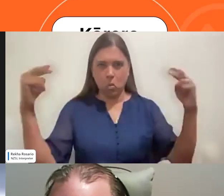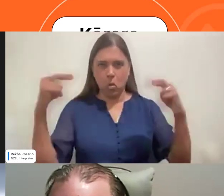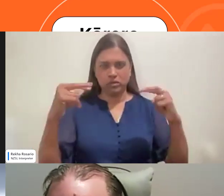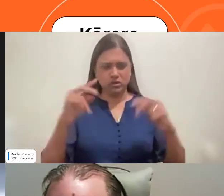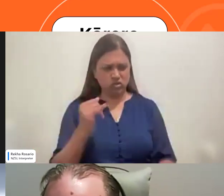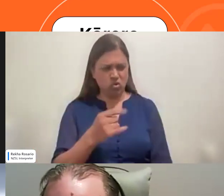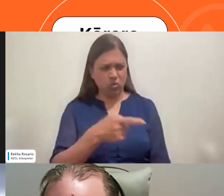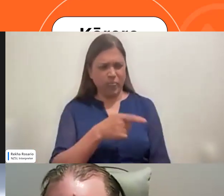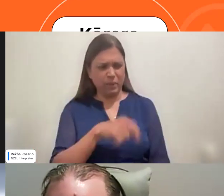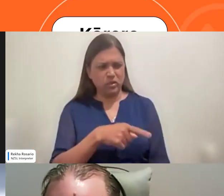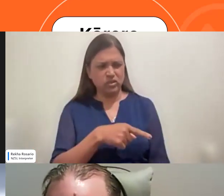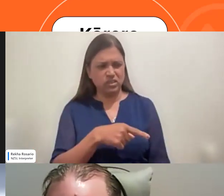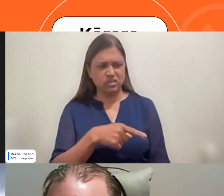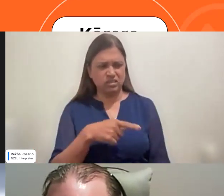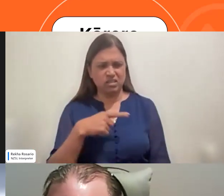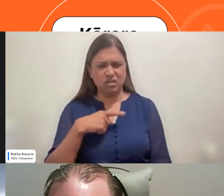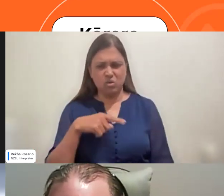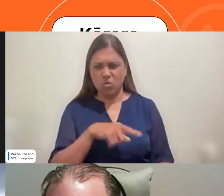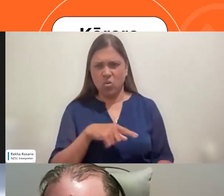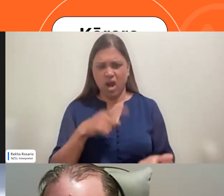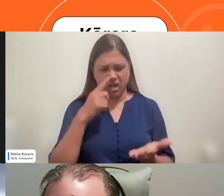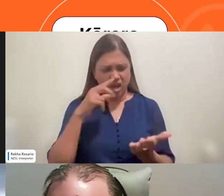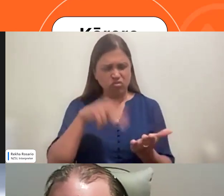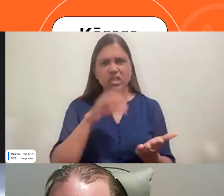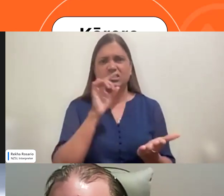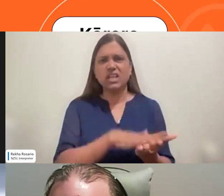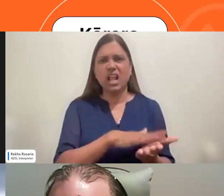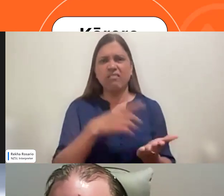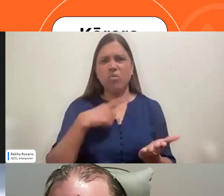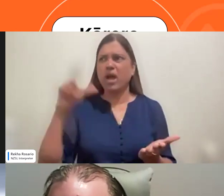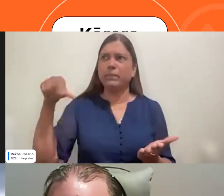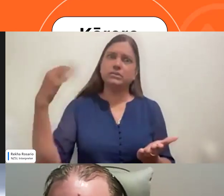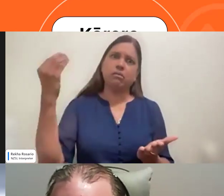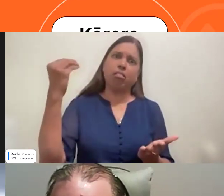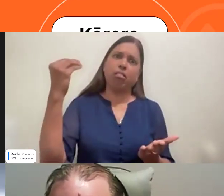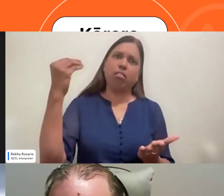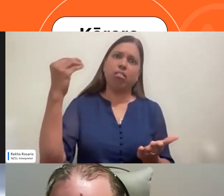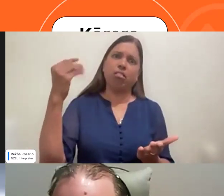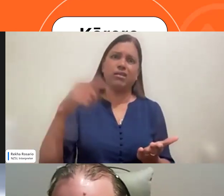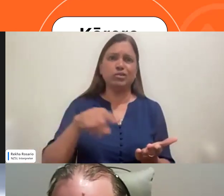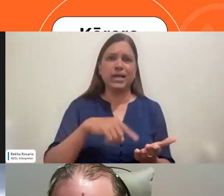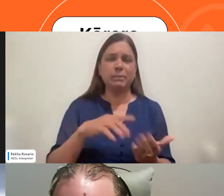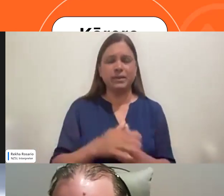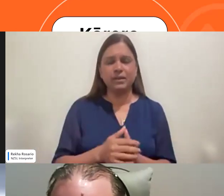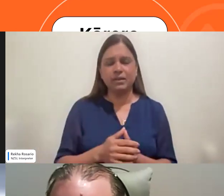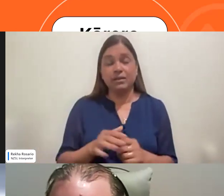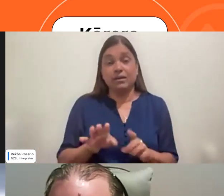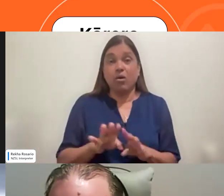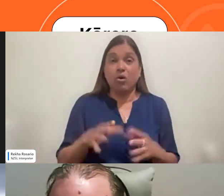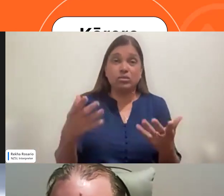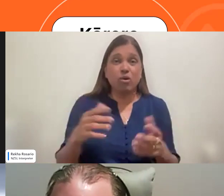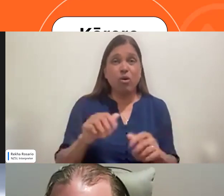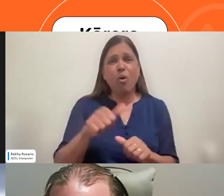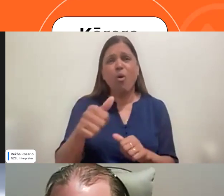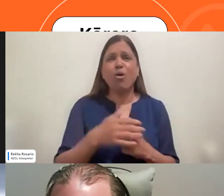You know, why can't they, why is this person reading the menu out to them? Also, when you've got a loved one reading the menu out to them, they tend to